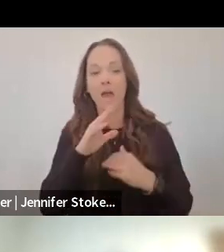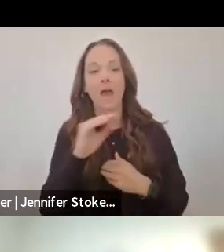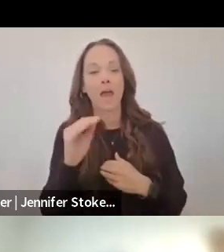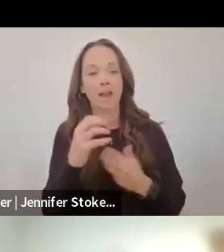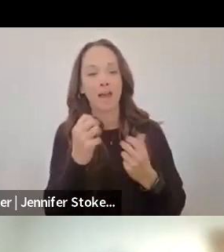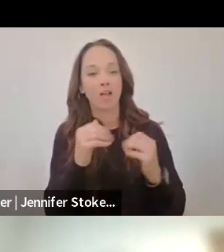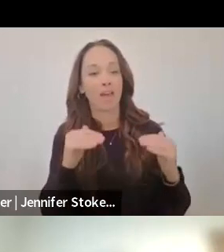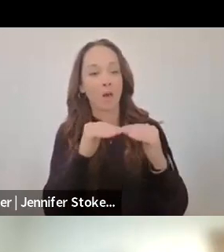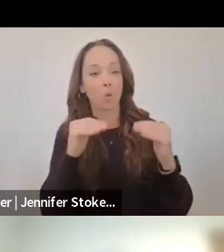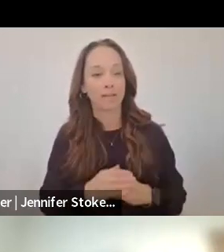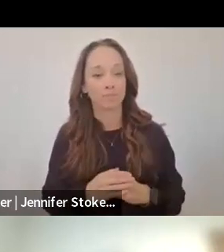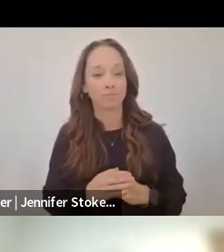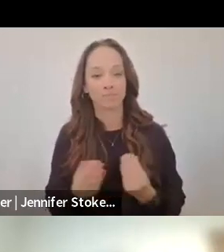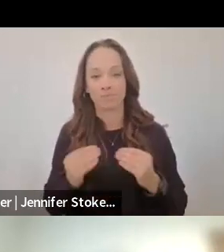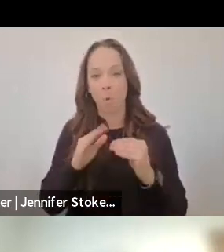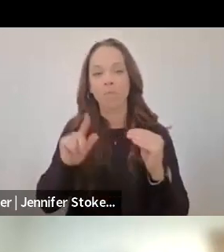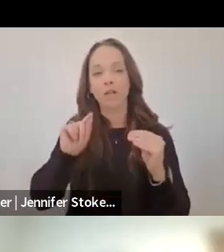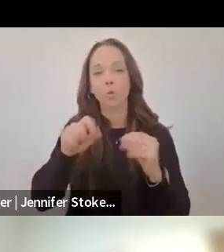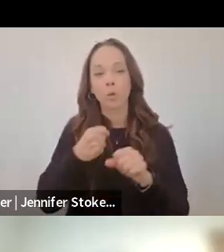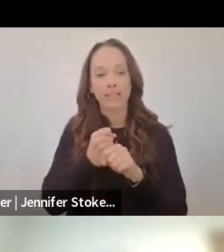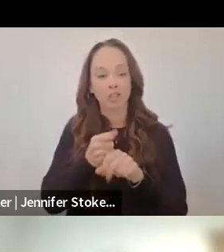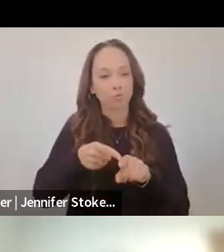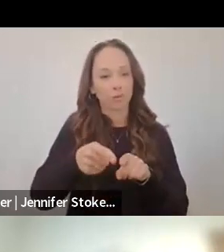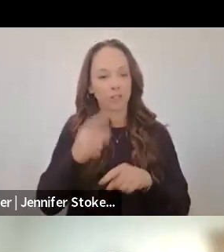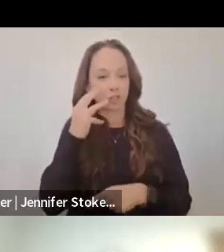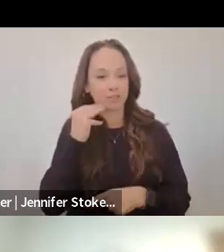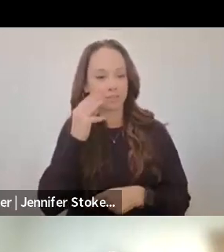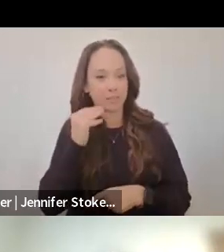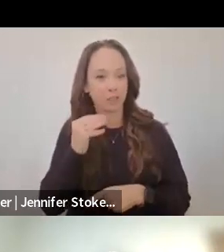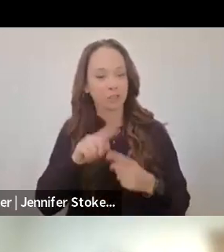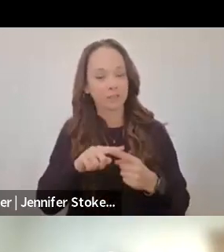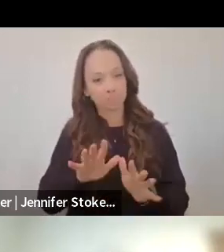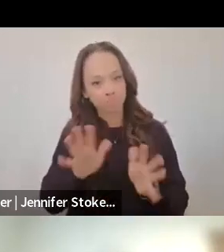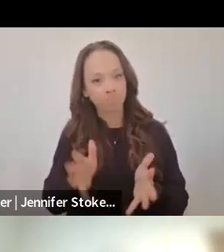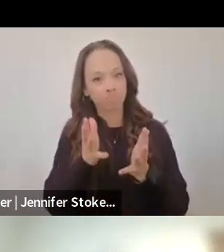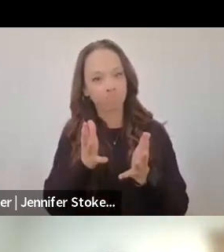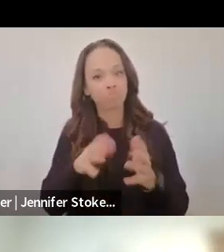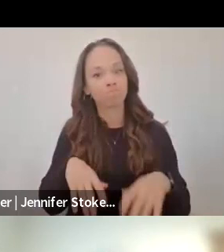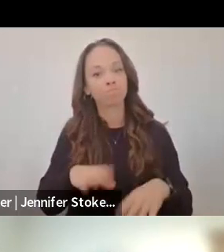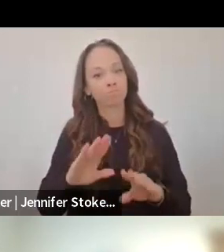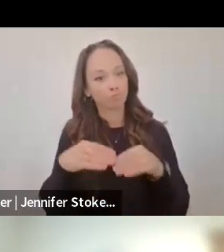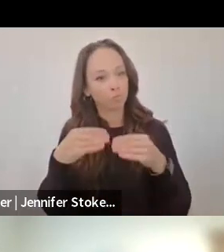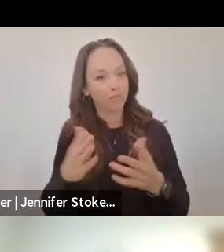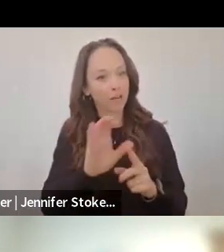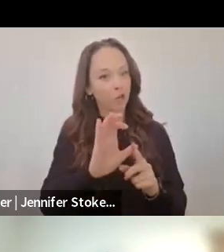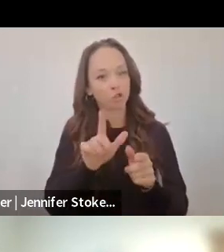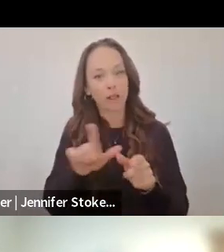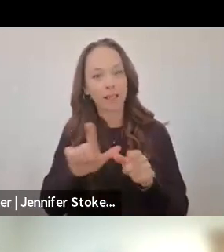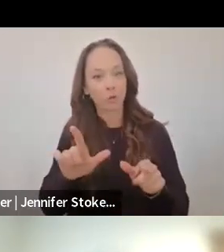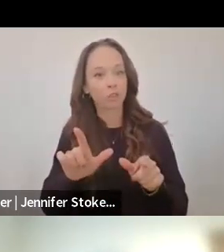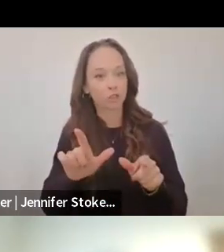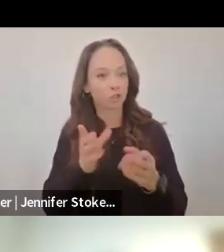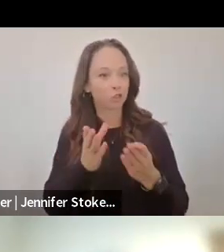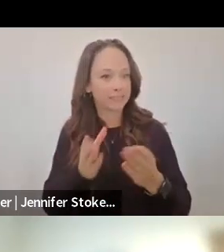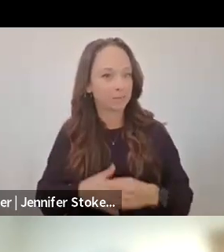equity. She has over 20 years of professional experience in advancing the provision of culturally and linguistically appropriate